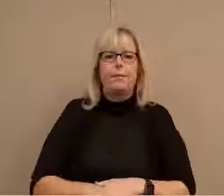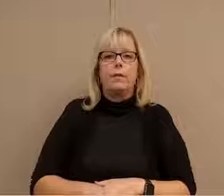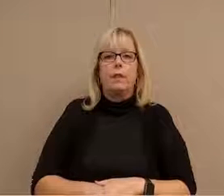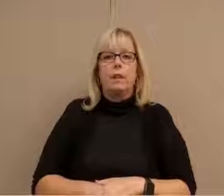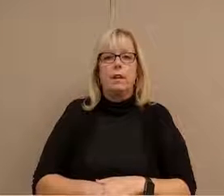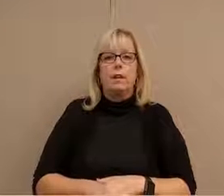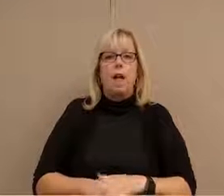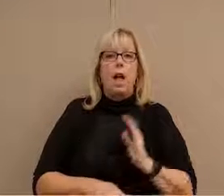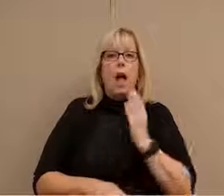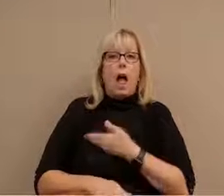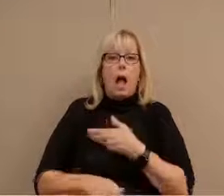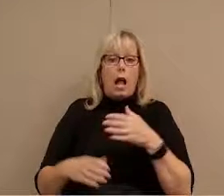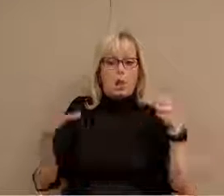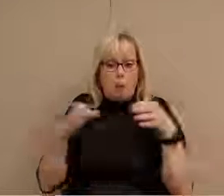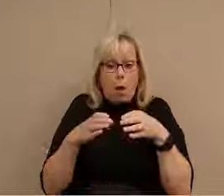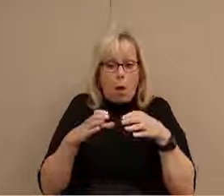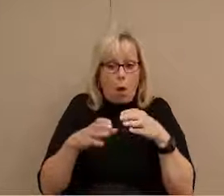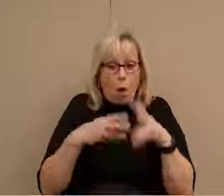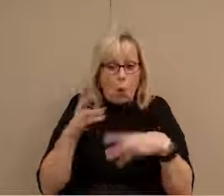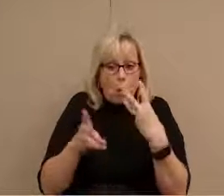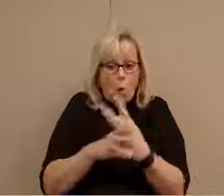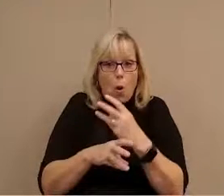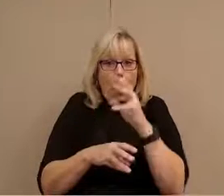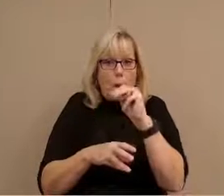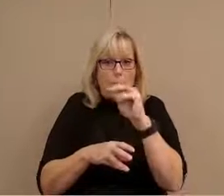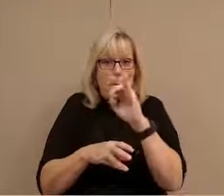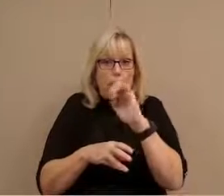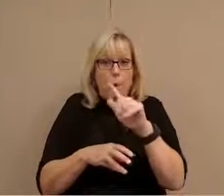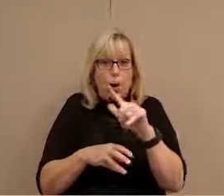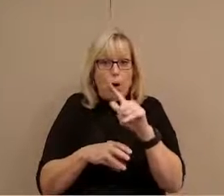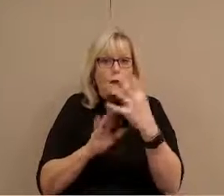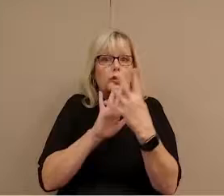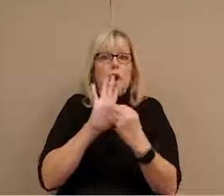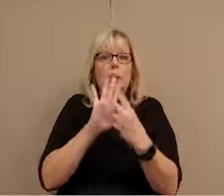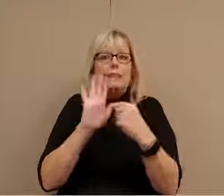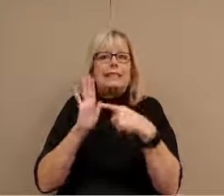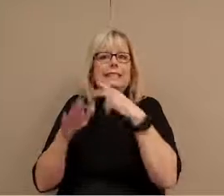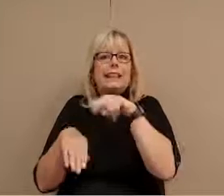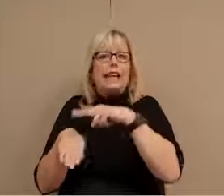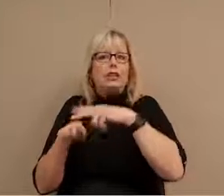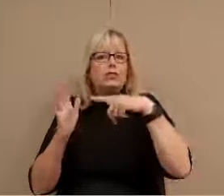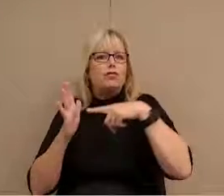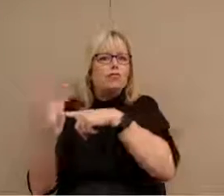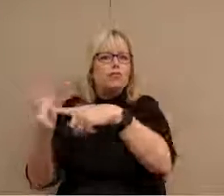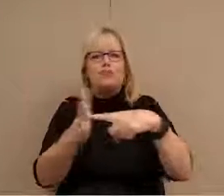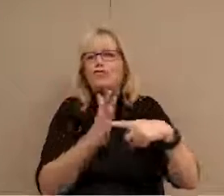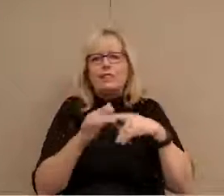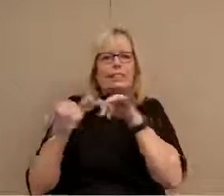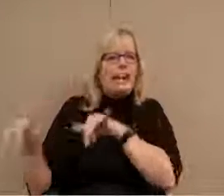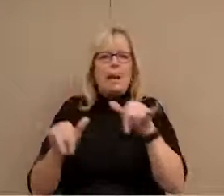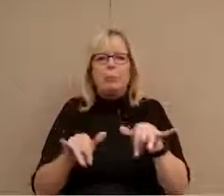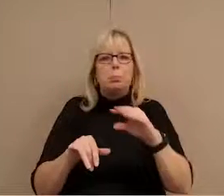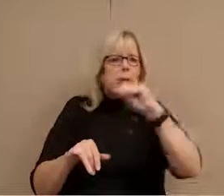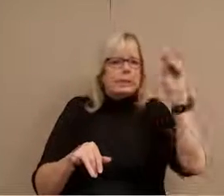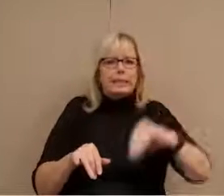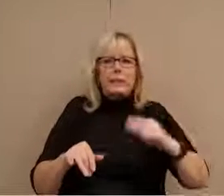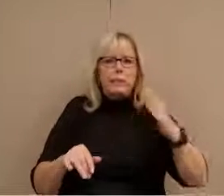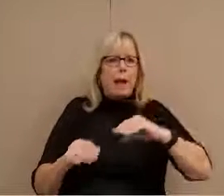Our little world in Memorial mirrors what you're seeing nationally in terms of just those statistics